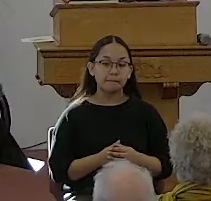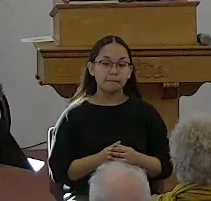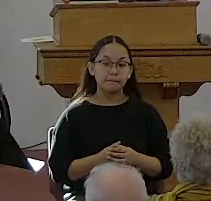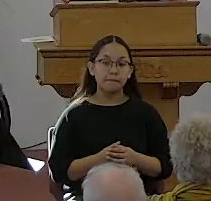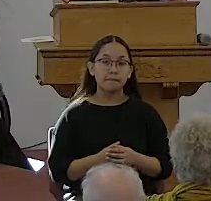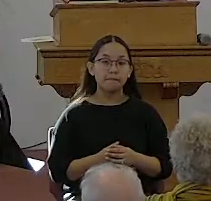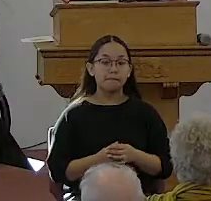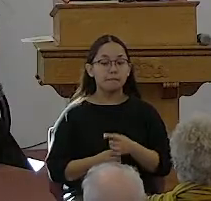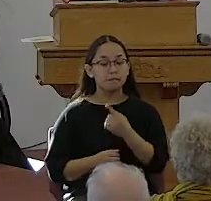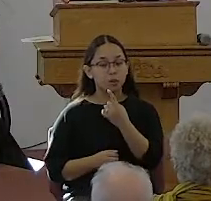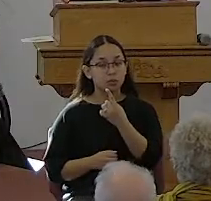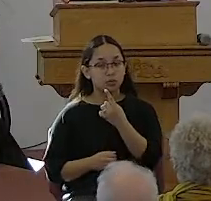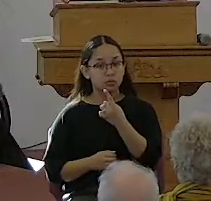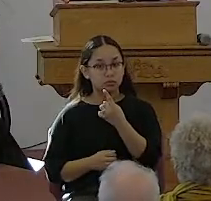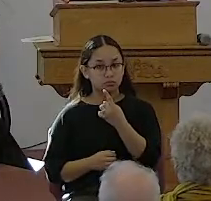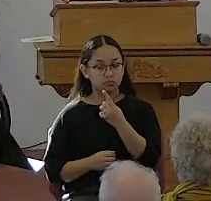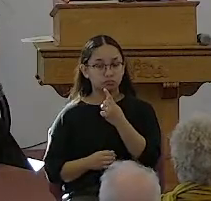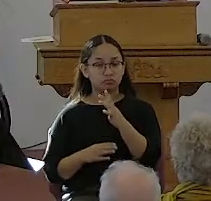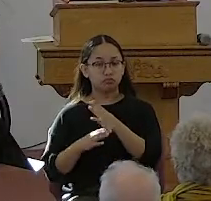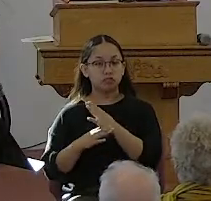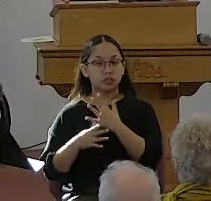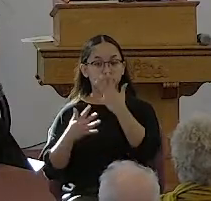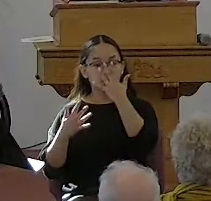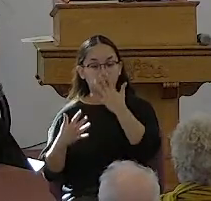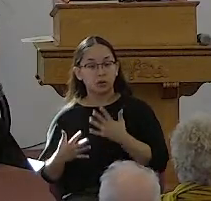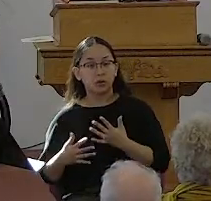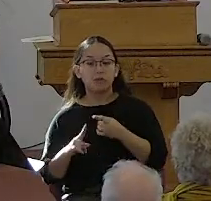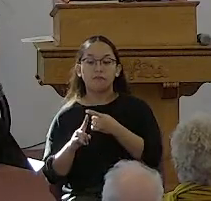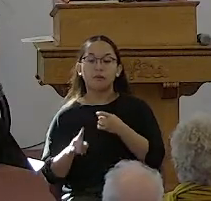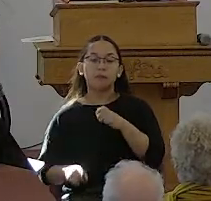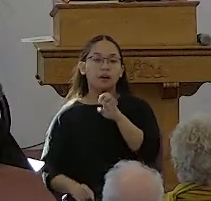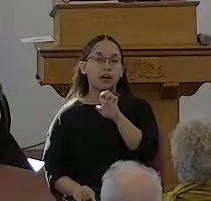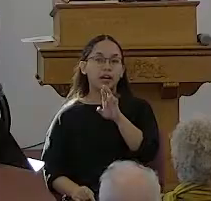The first is a sorrow from Eric Schumann.